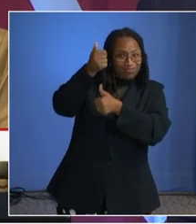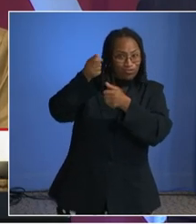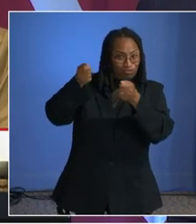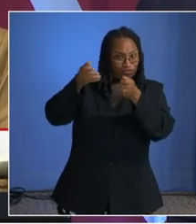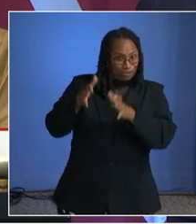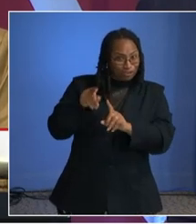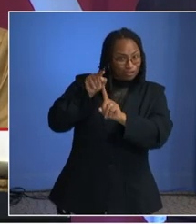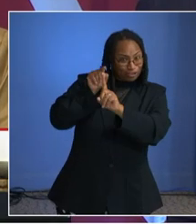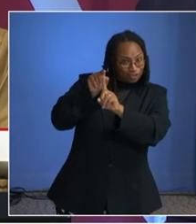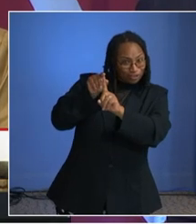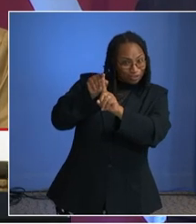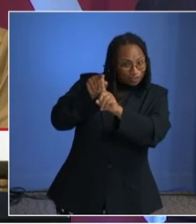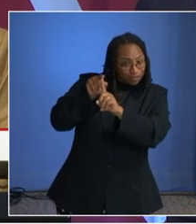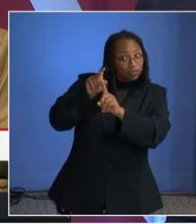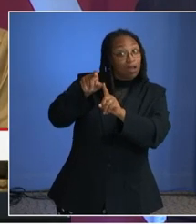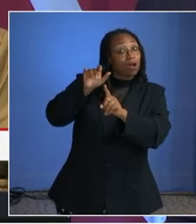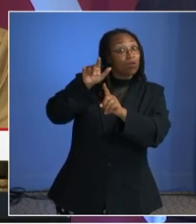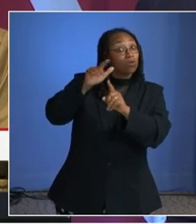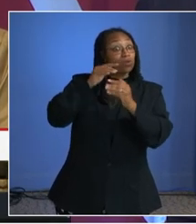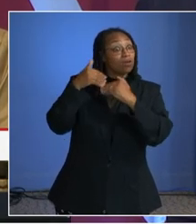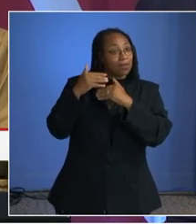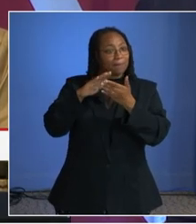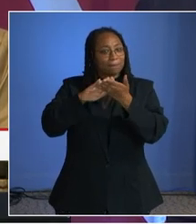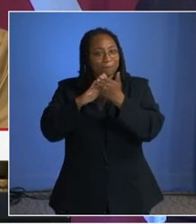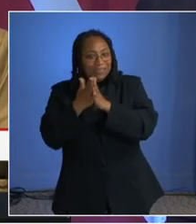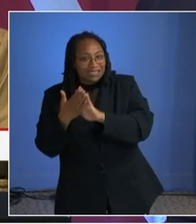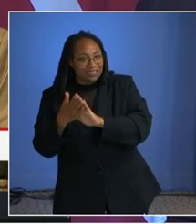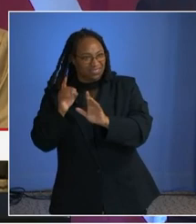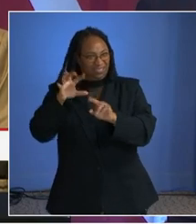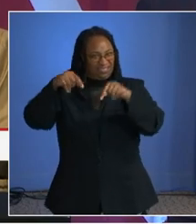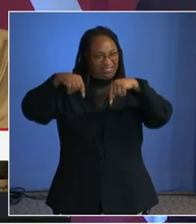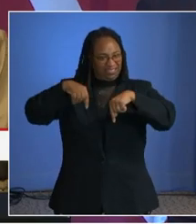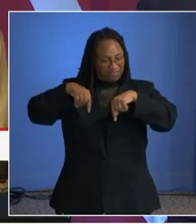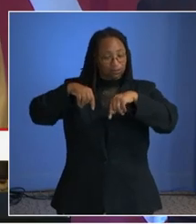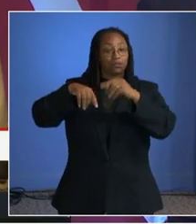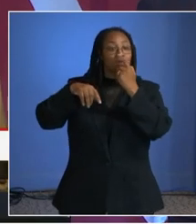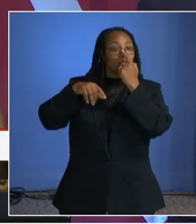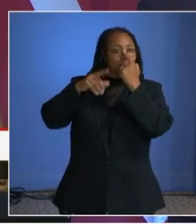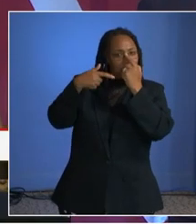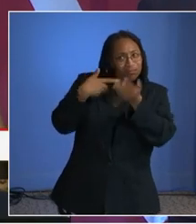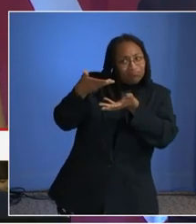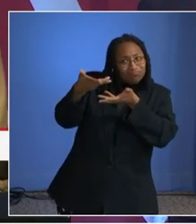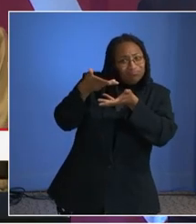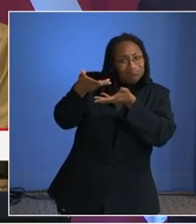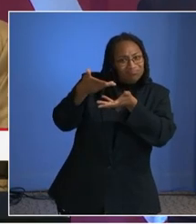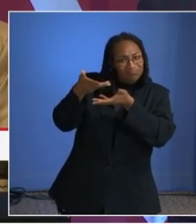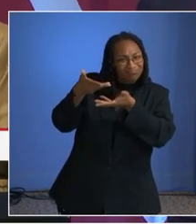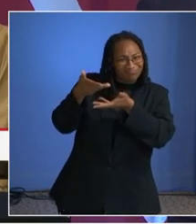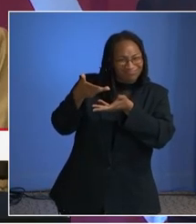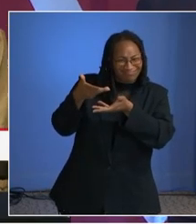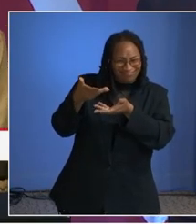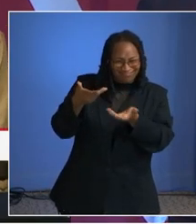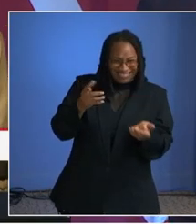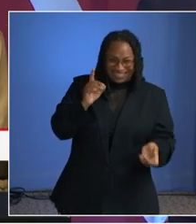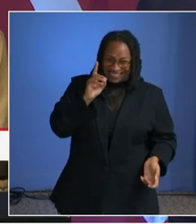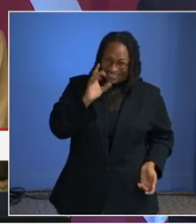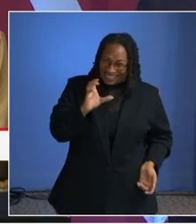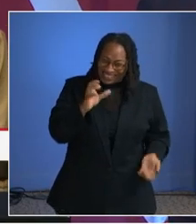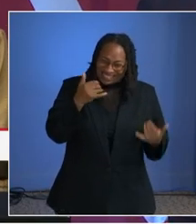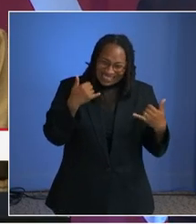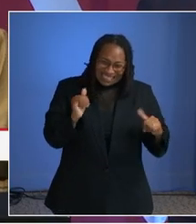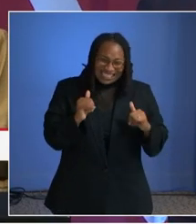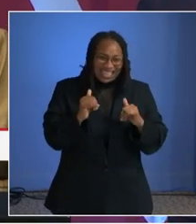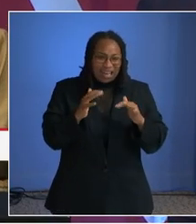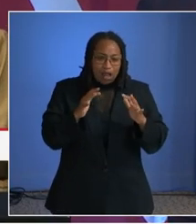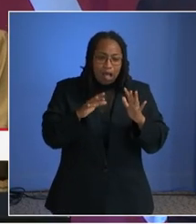Washington Post story the other day about how crime in some other major cities had gone down, but DC is still struggling. One of the things he had pointed out was